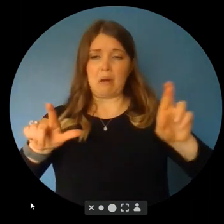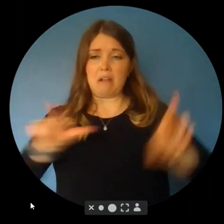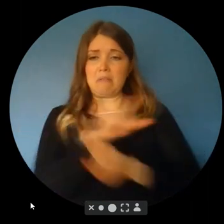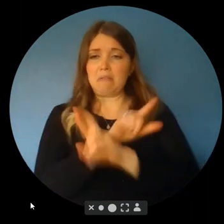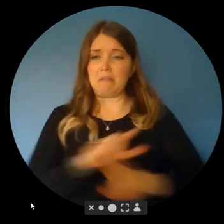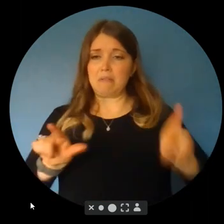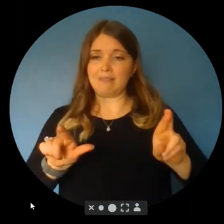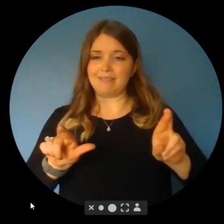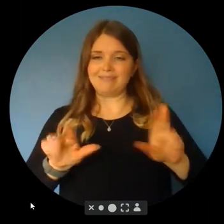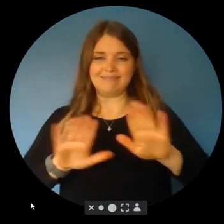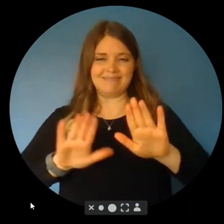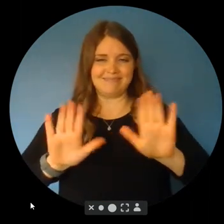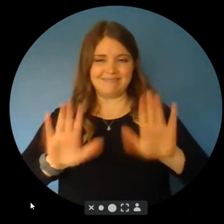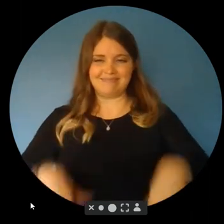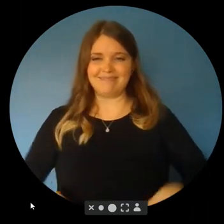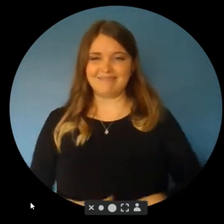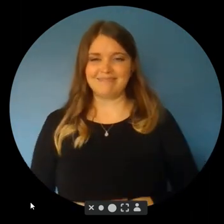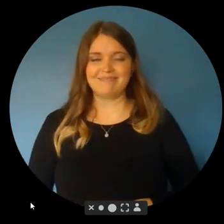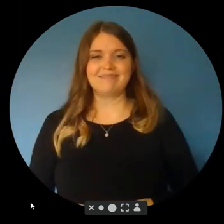left.